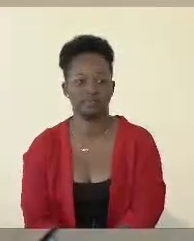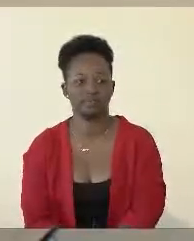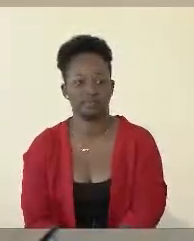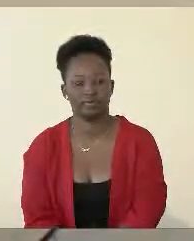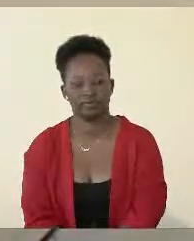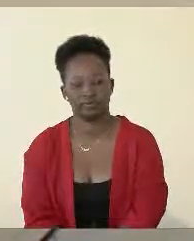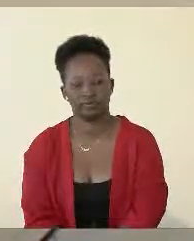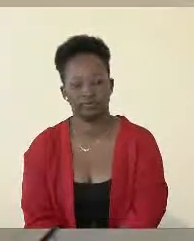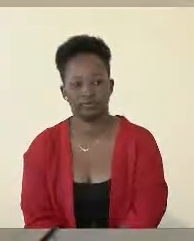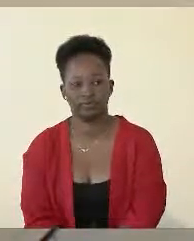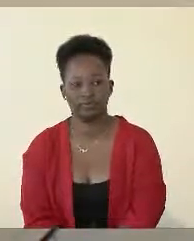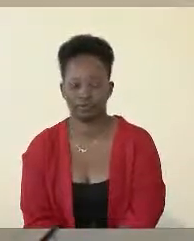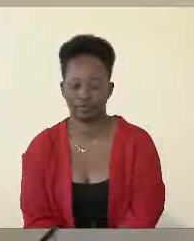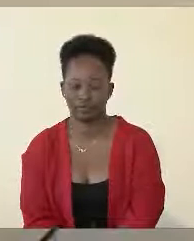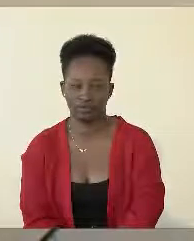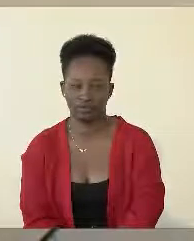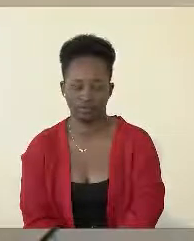enjoys